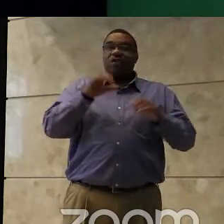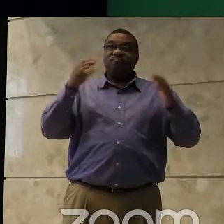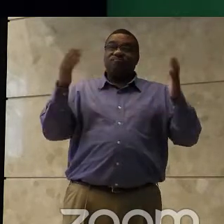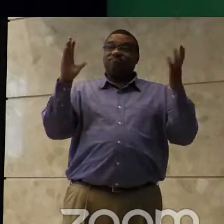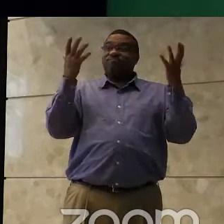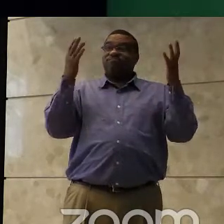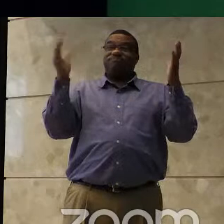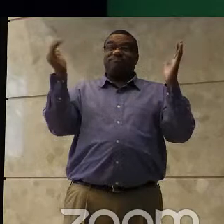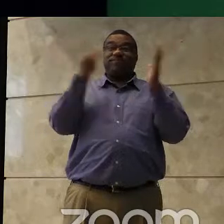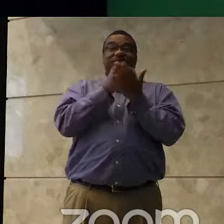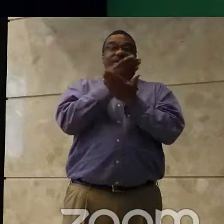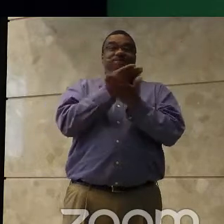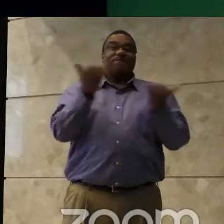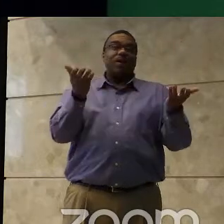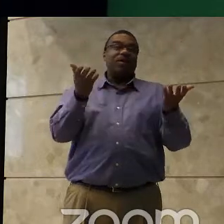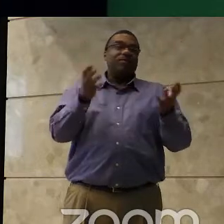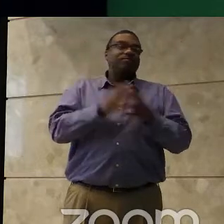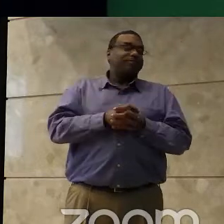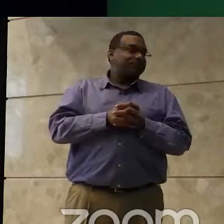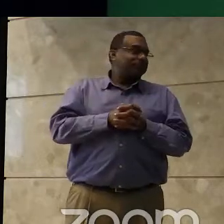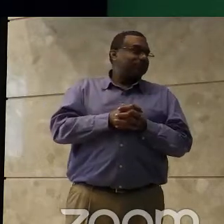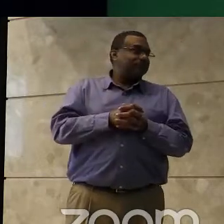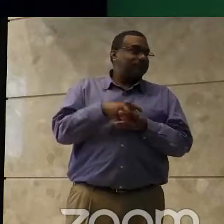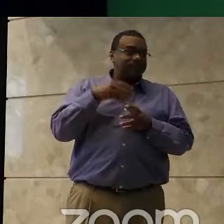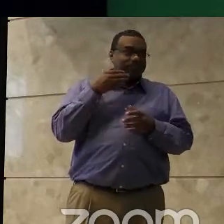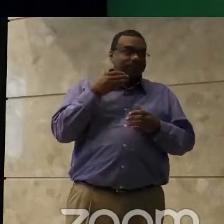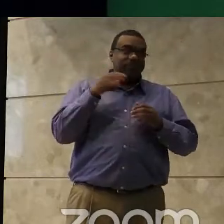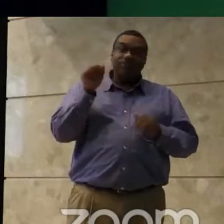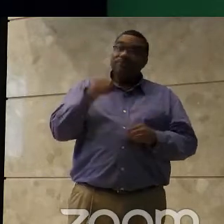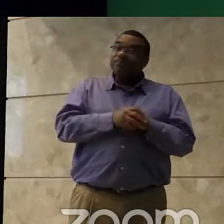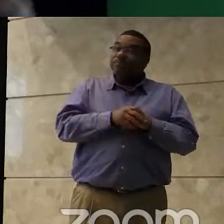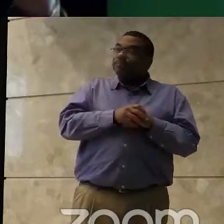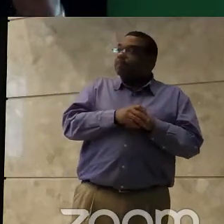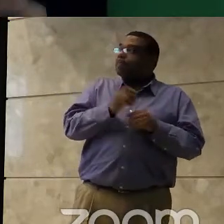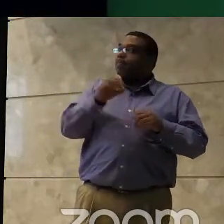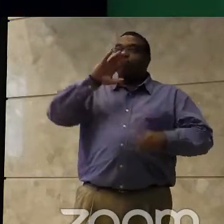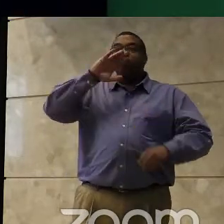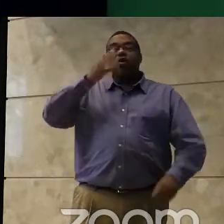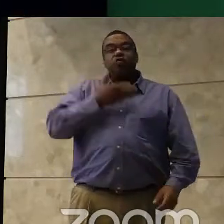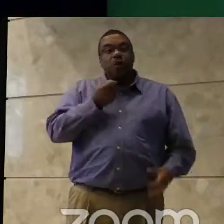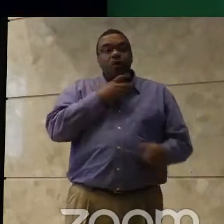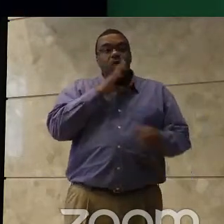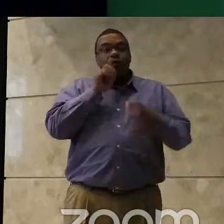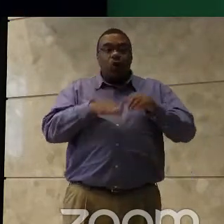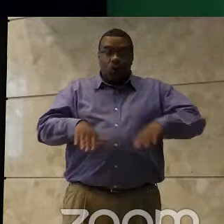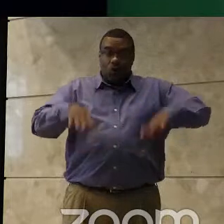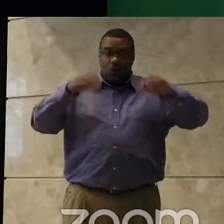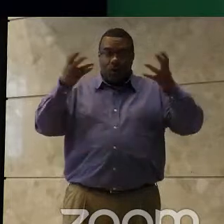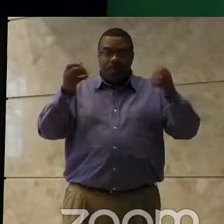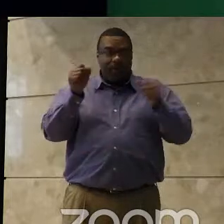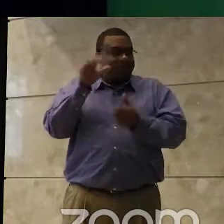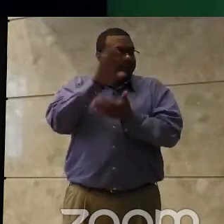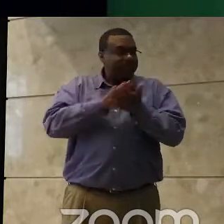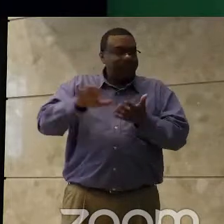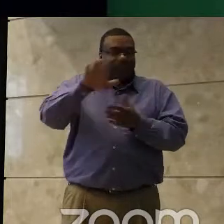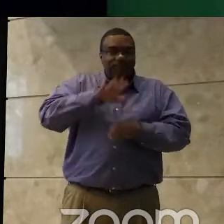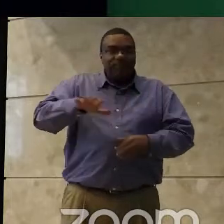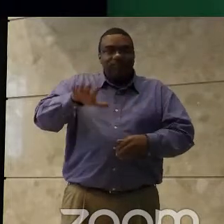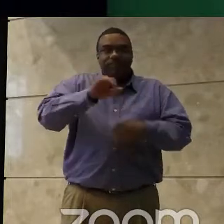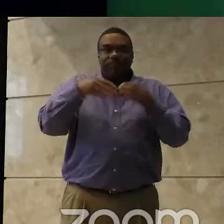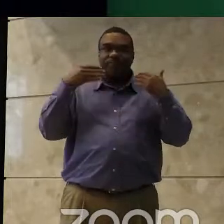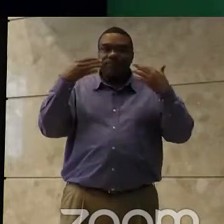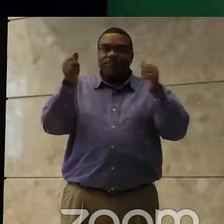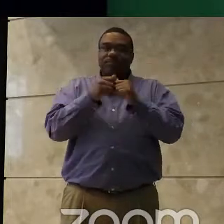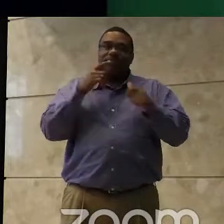you? Yes. And their daughter who grew up on this campus, I'm sure, went on to Harvard and New